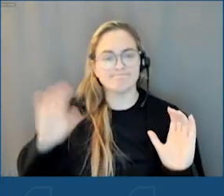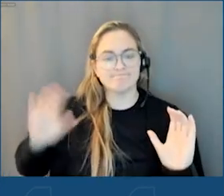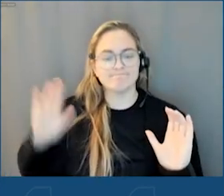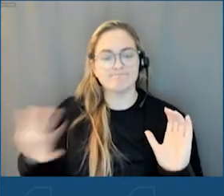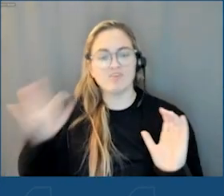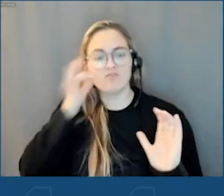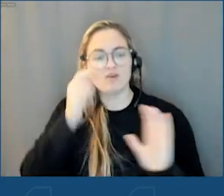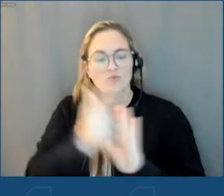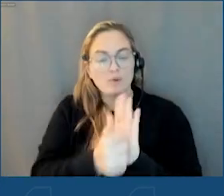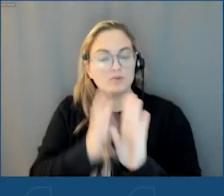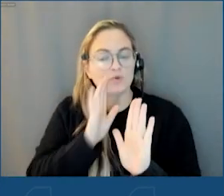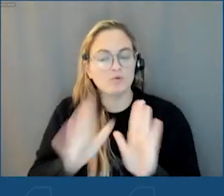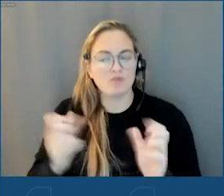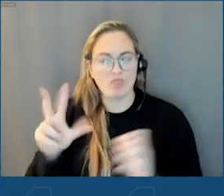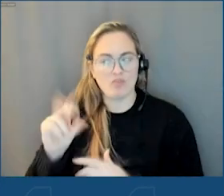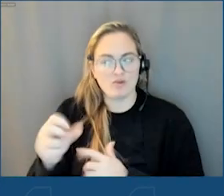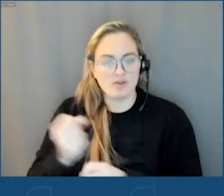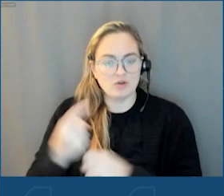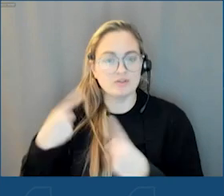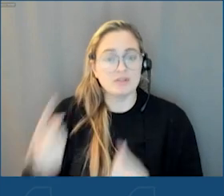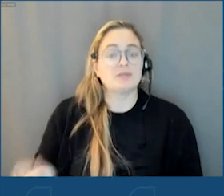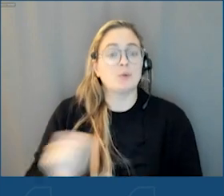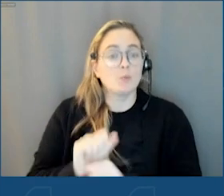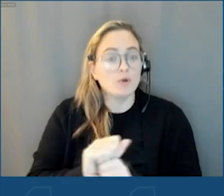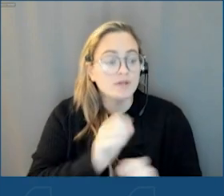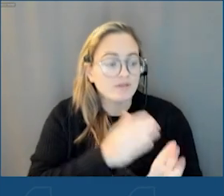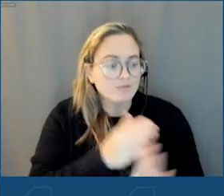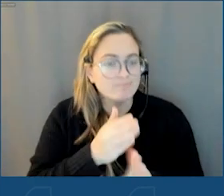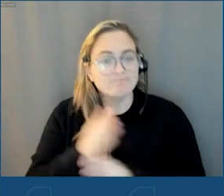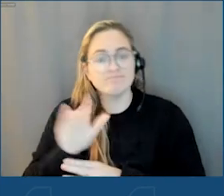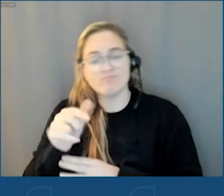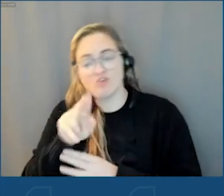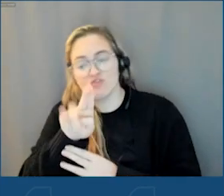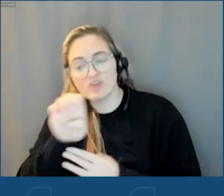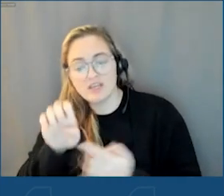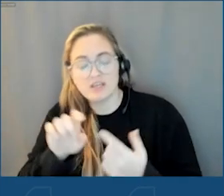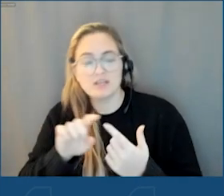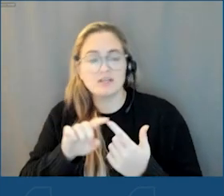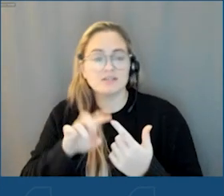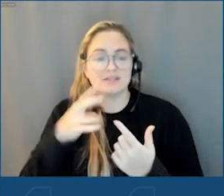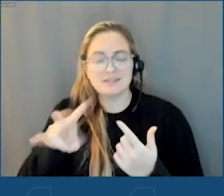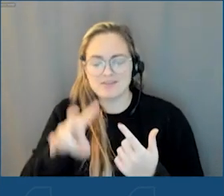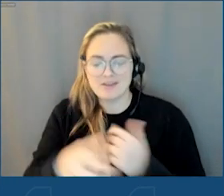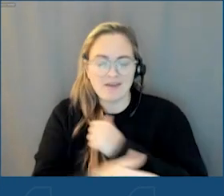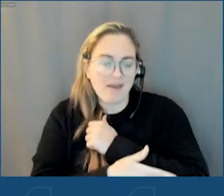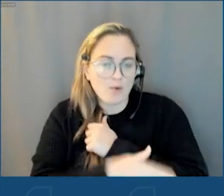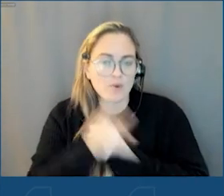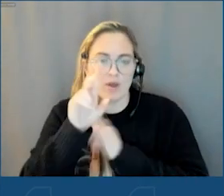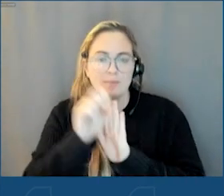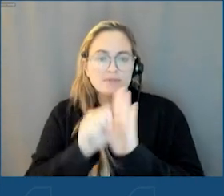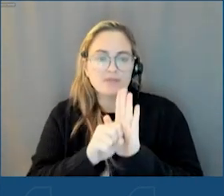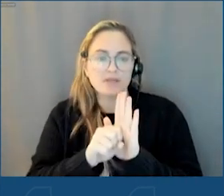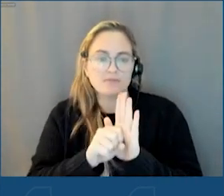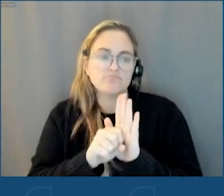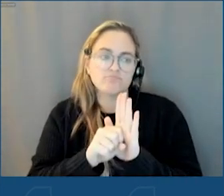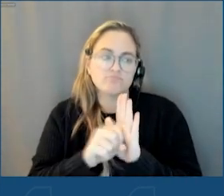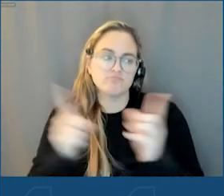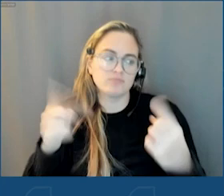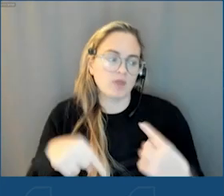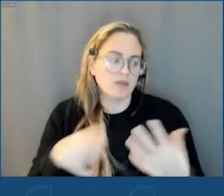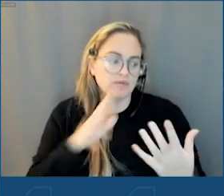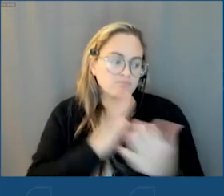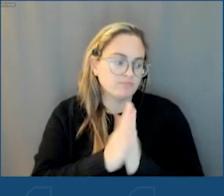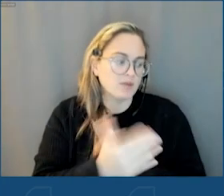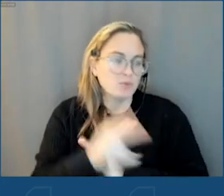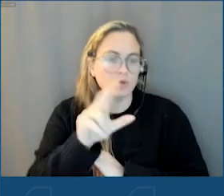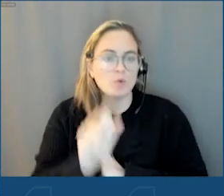for 30 years and worked in areas like Greece and 17 counties of upstate when he ultimately became the United States attorney. And I